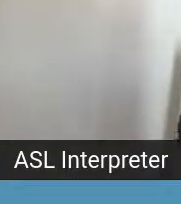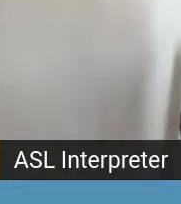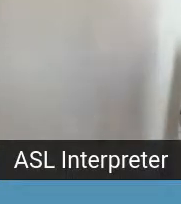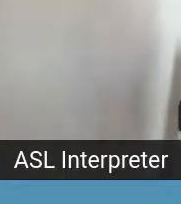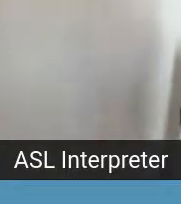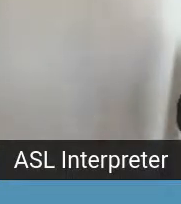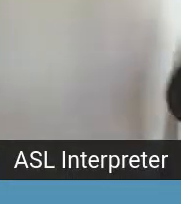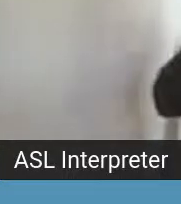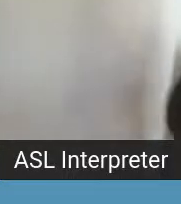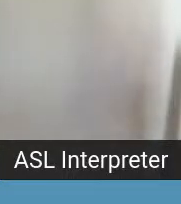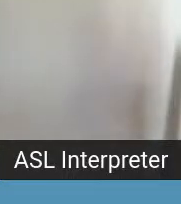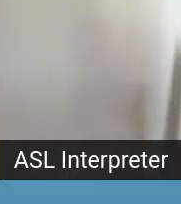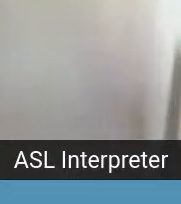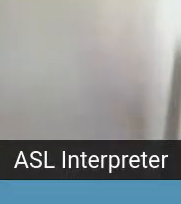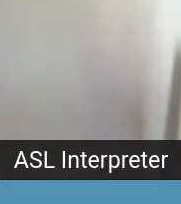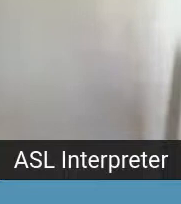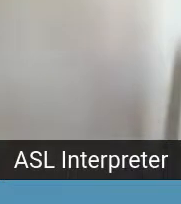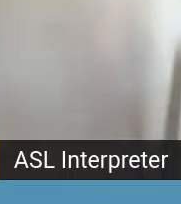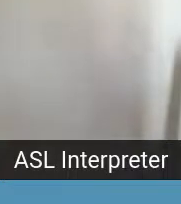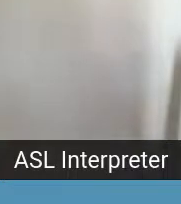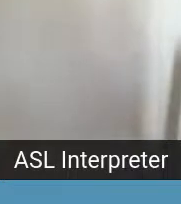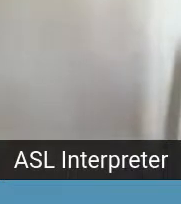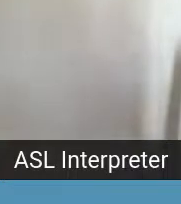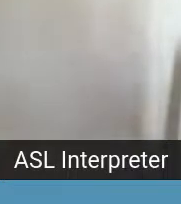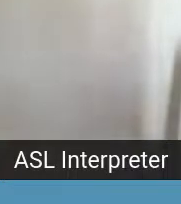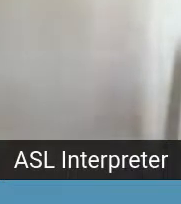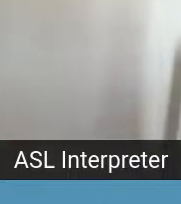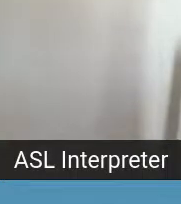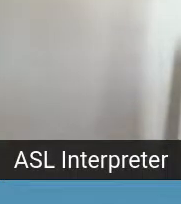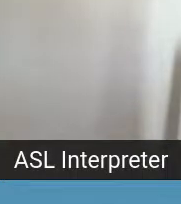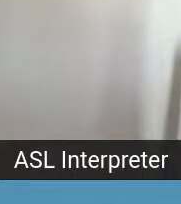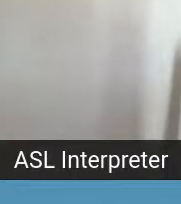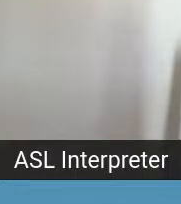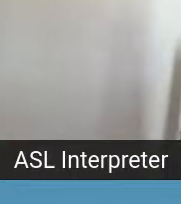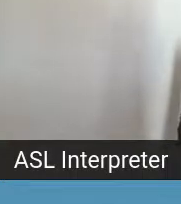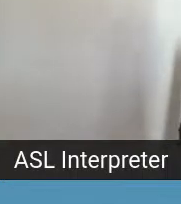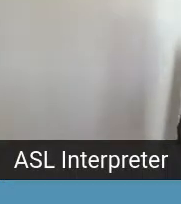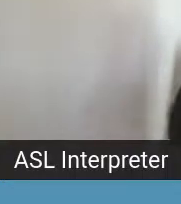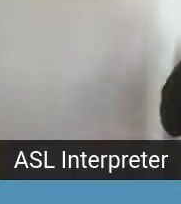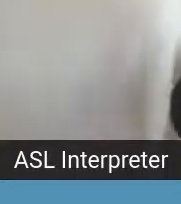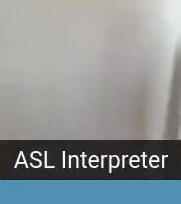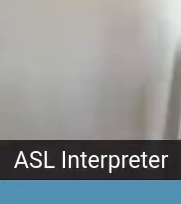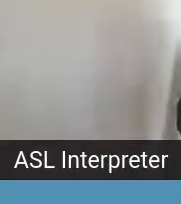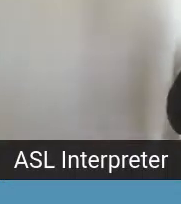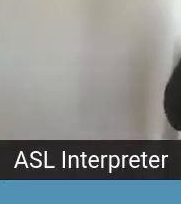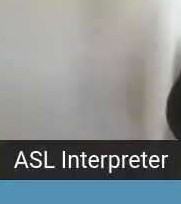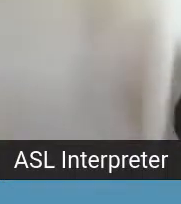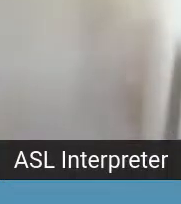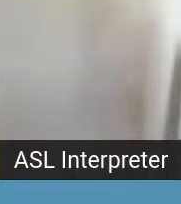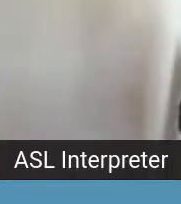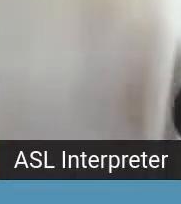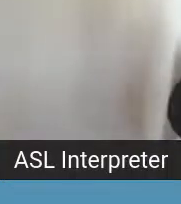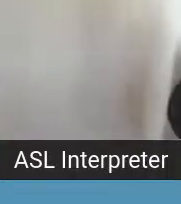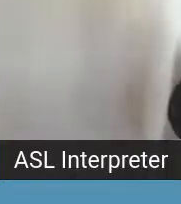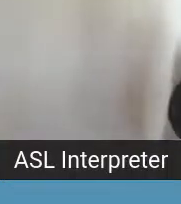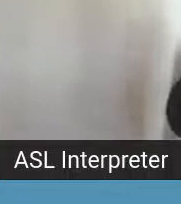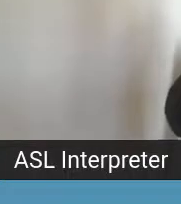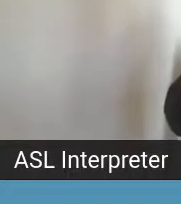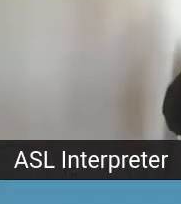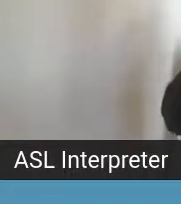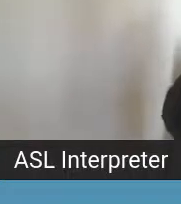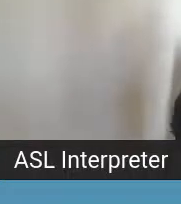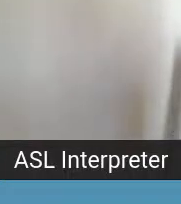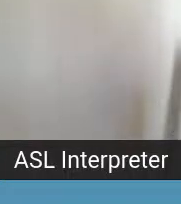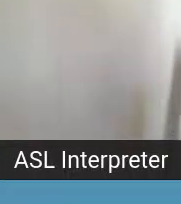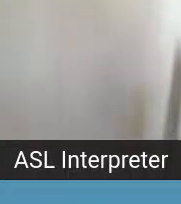analytics. But that's what I hope these sessions are really doing to inspire people watching, is that the tools are there.